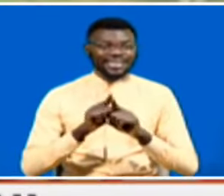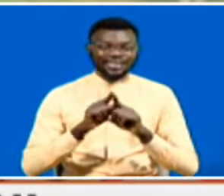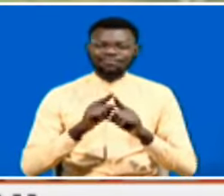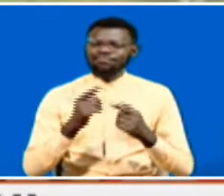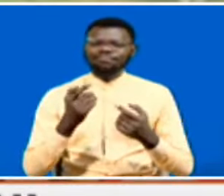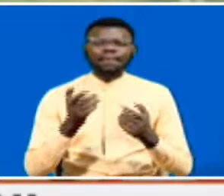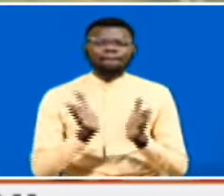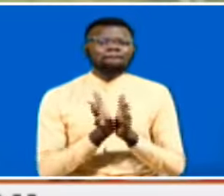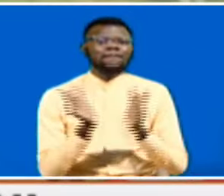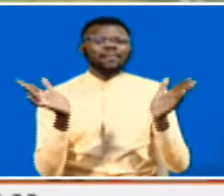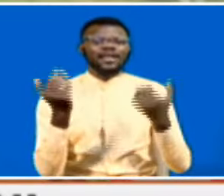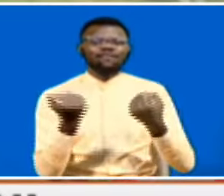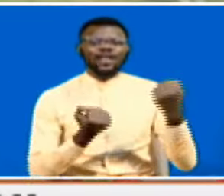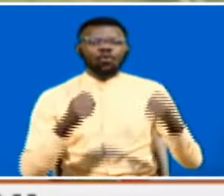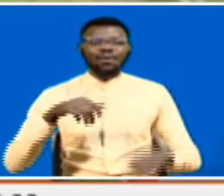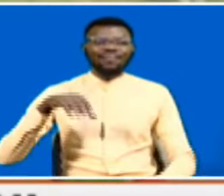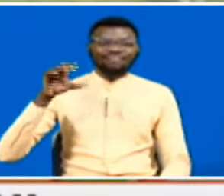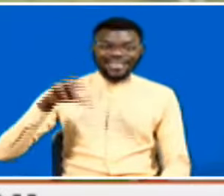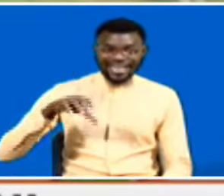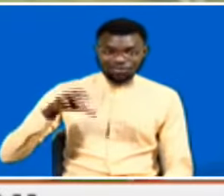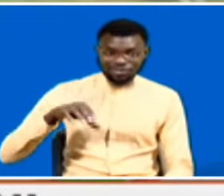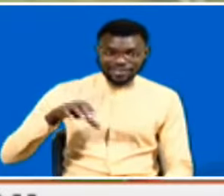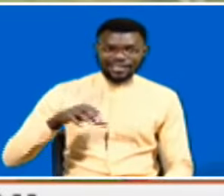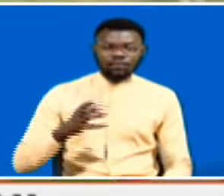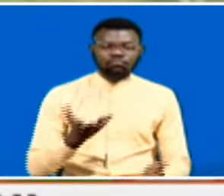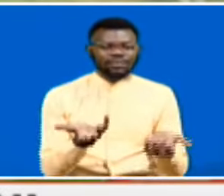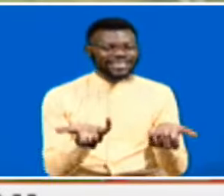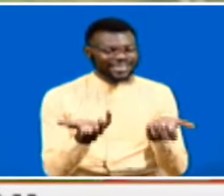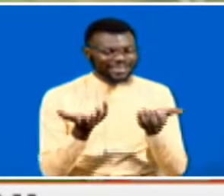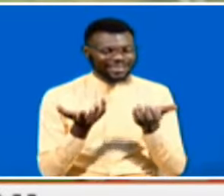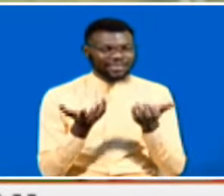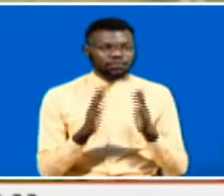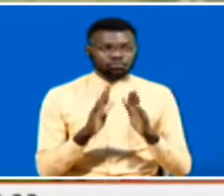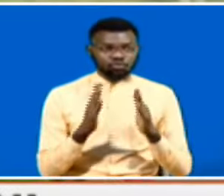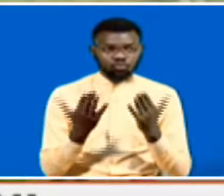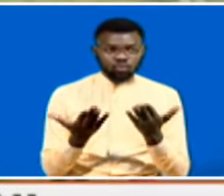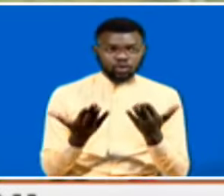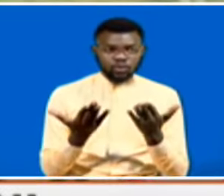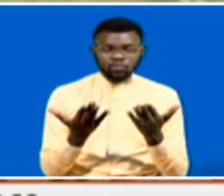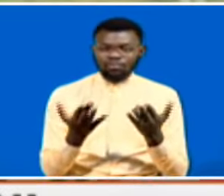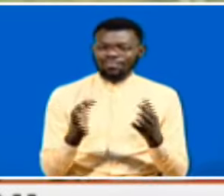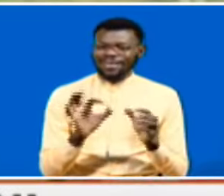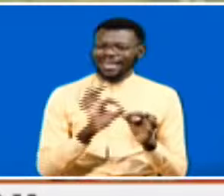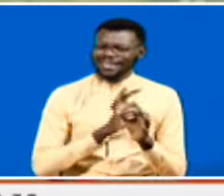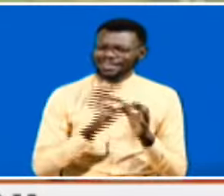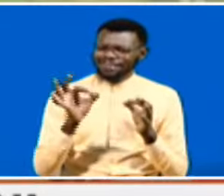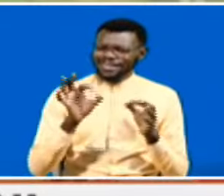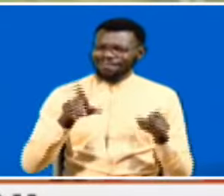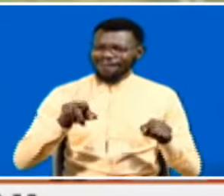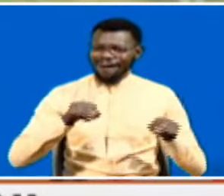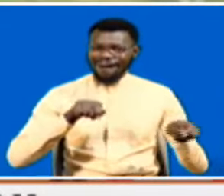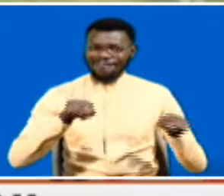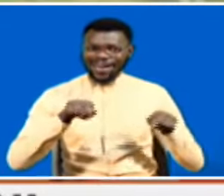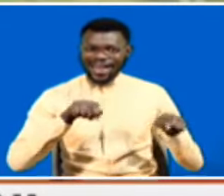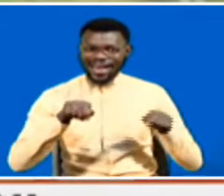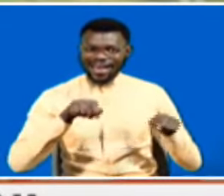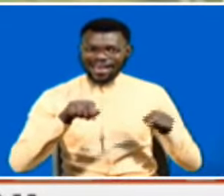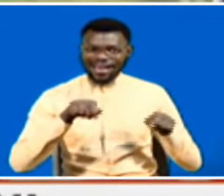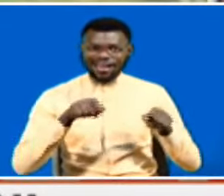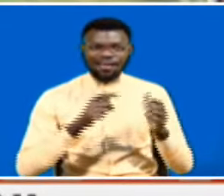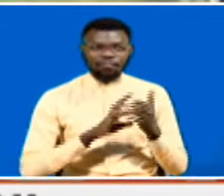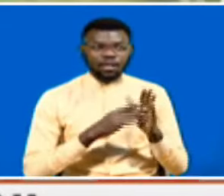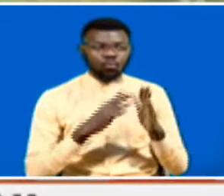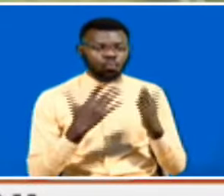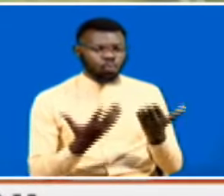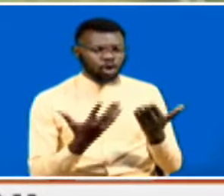PSVs and commercial vehicles that require to have functional speed governance, to ensure that the